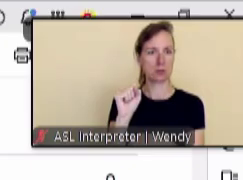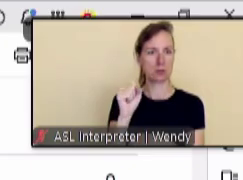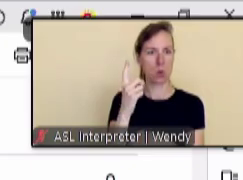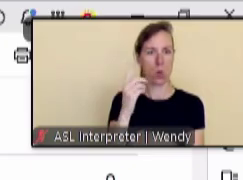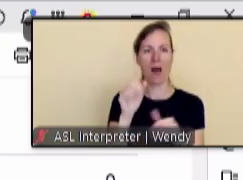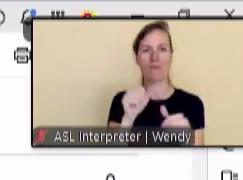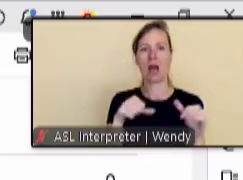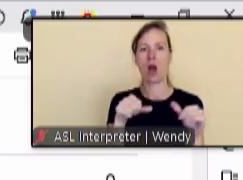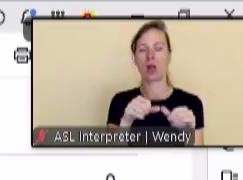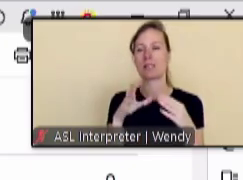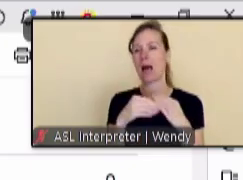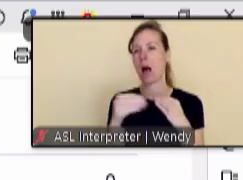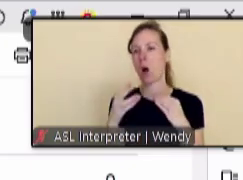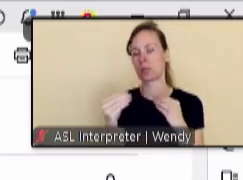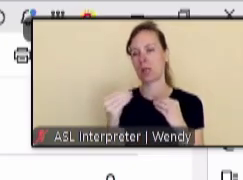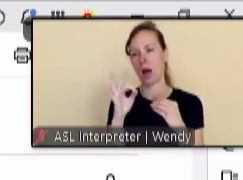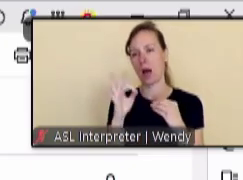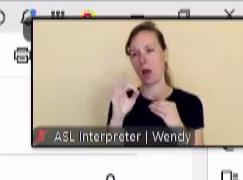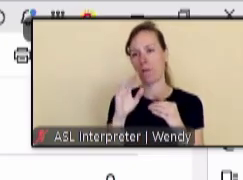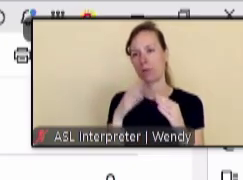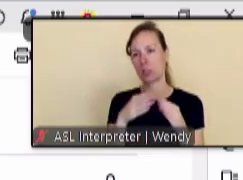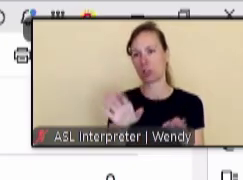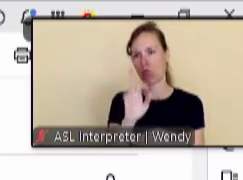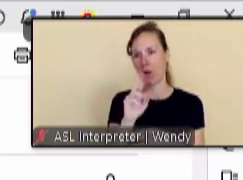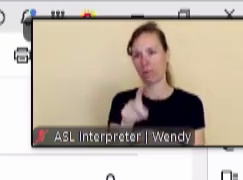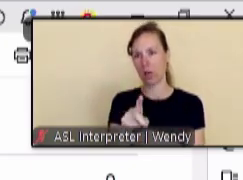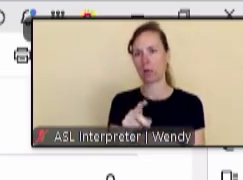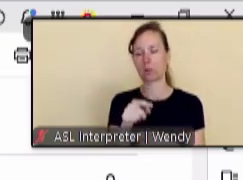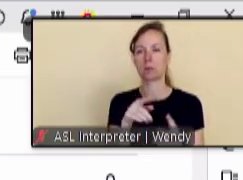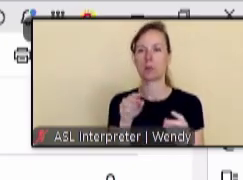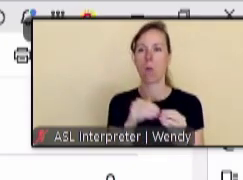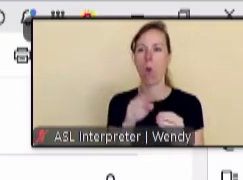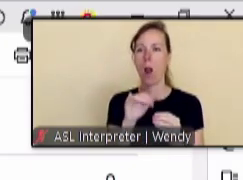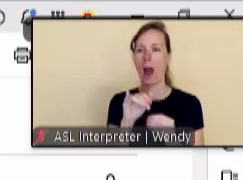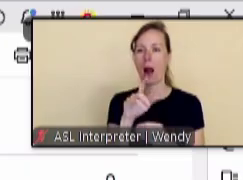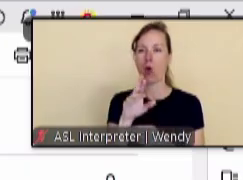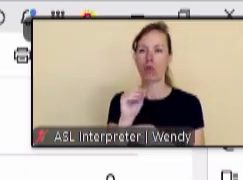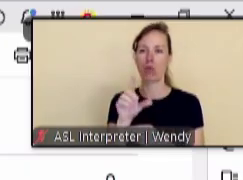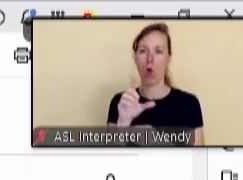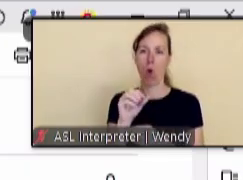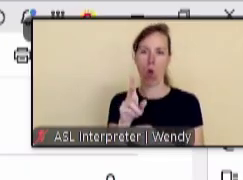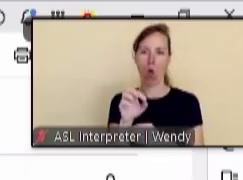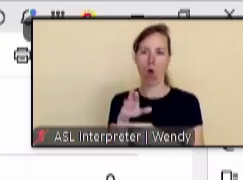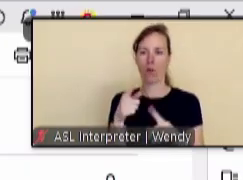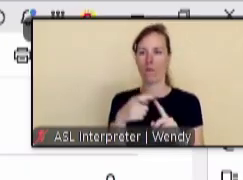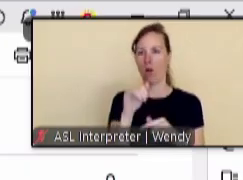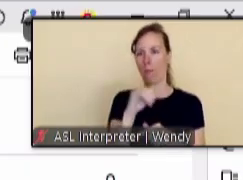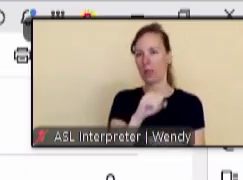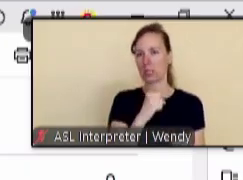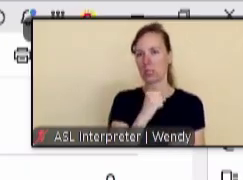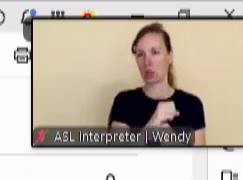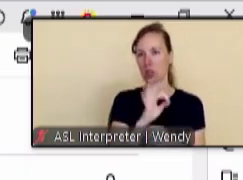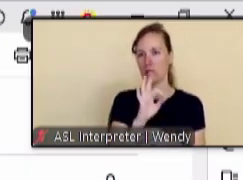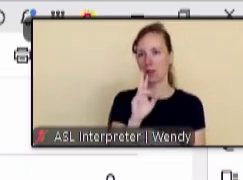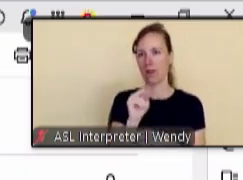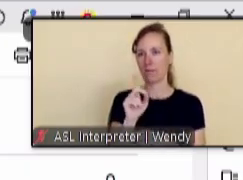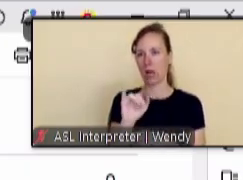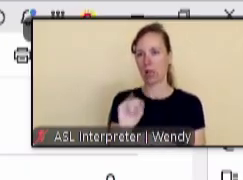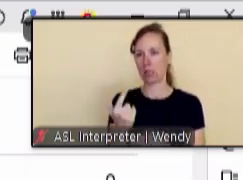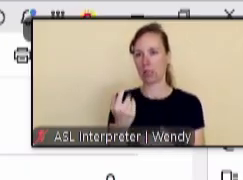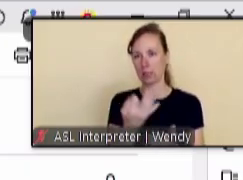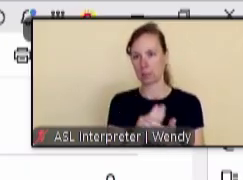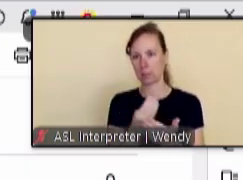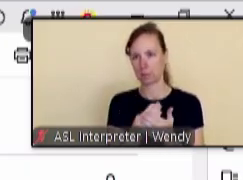general fund, and that's more or less a rollover from this year's funding.